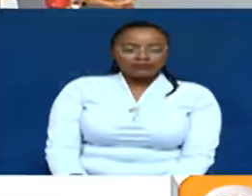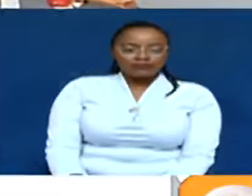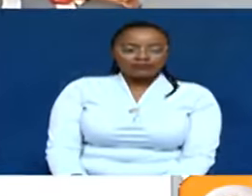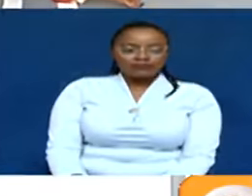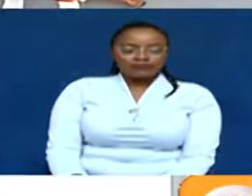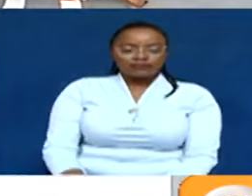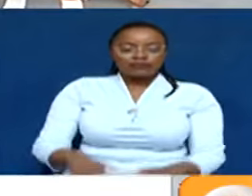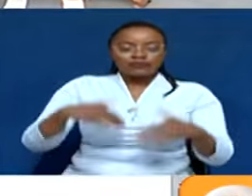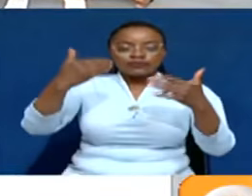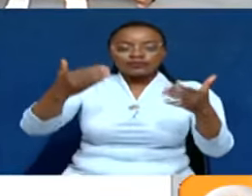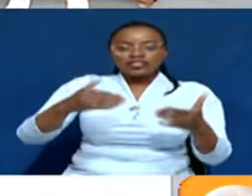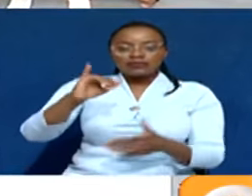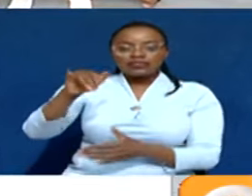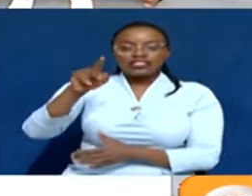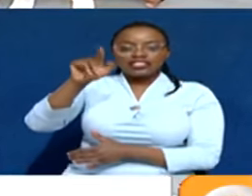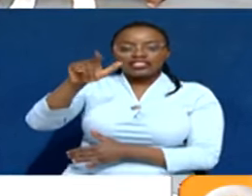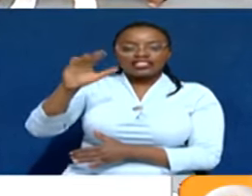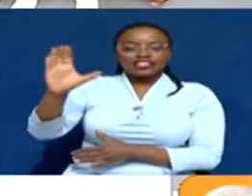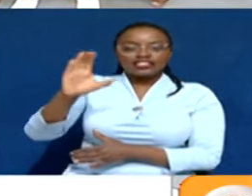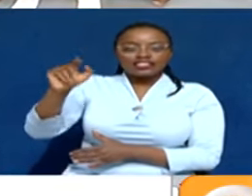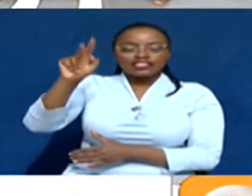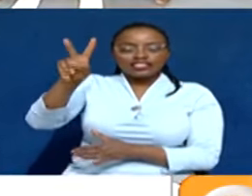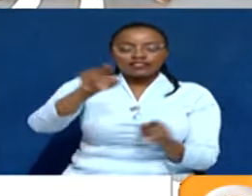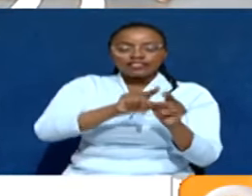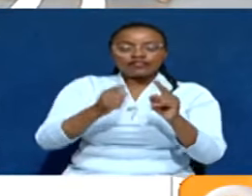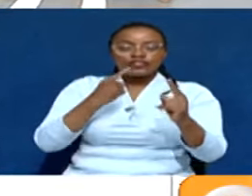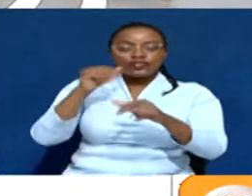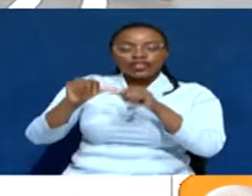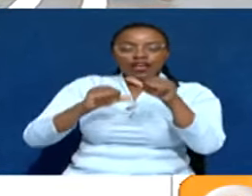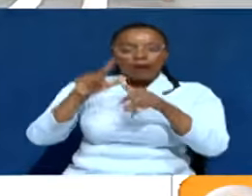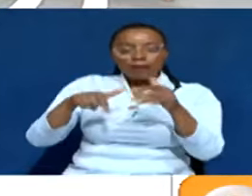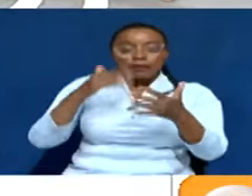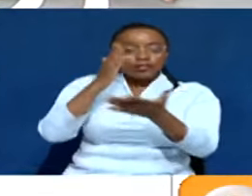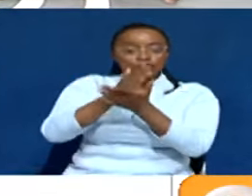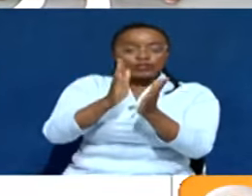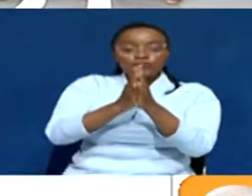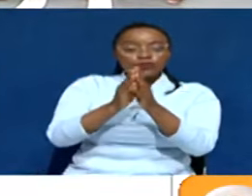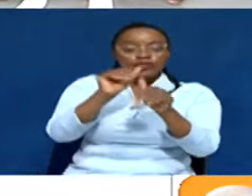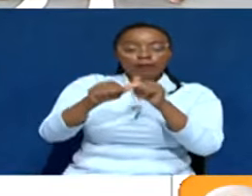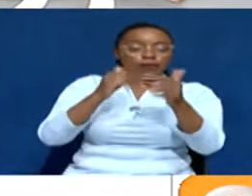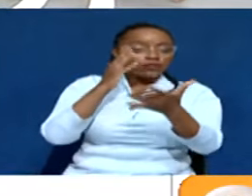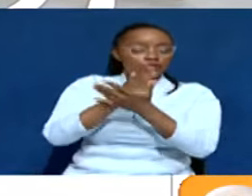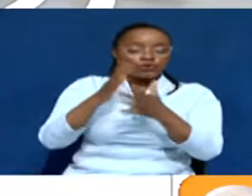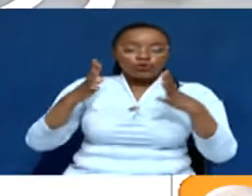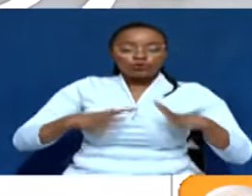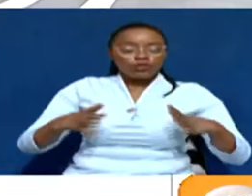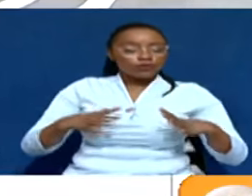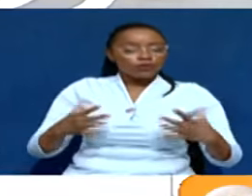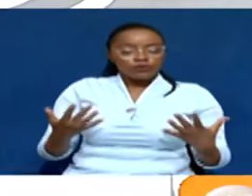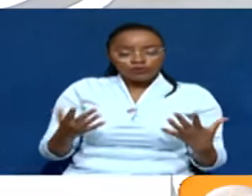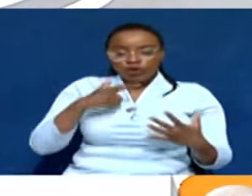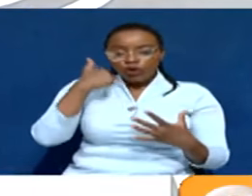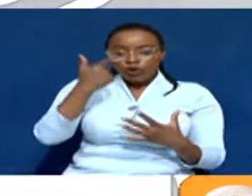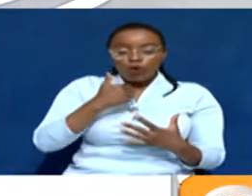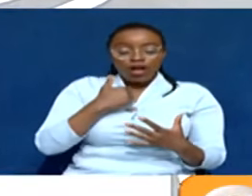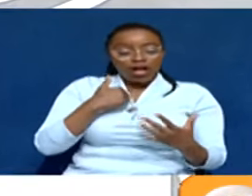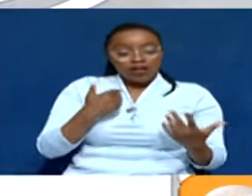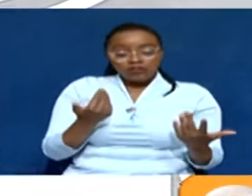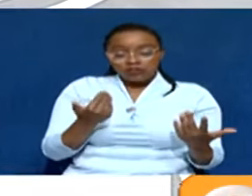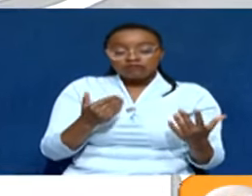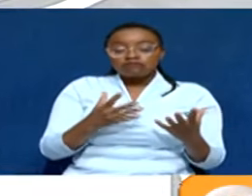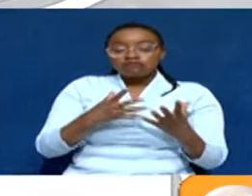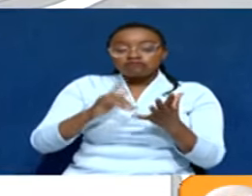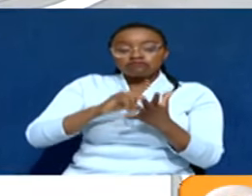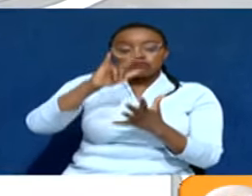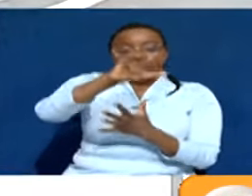And welcome back to Jeff Kunange Live here at Citizen Television. We're talking about real stories about real people who have been